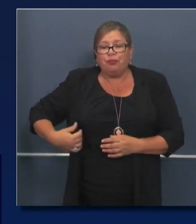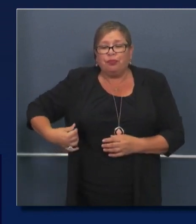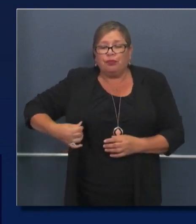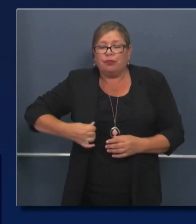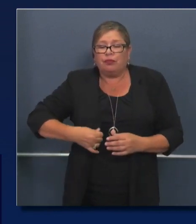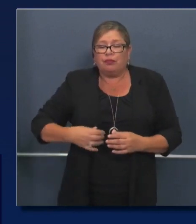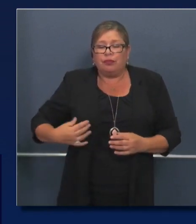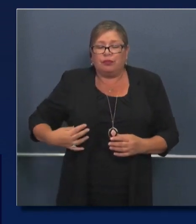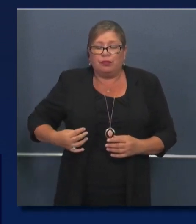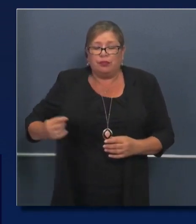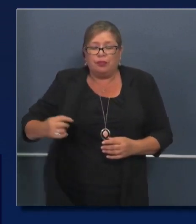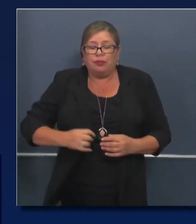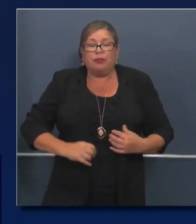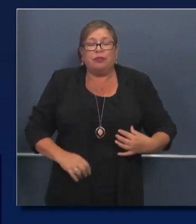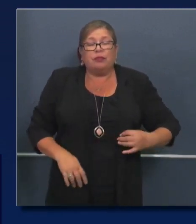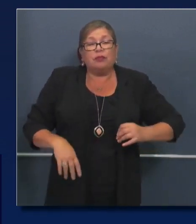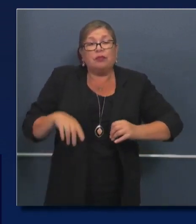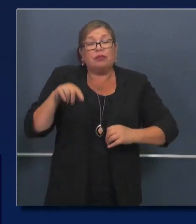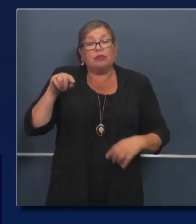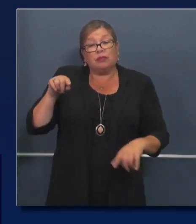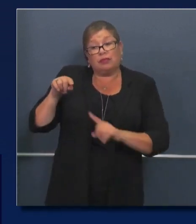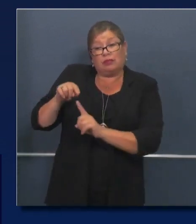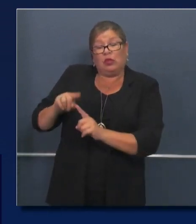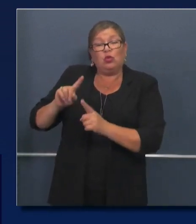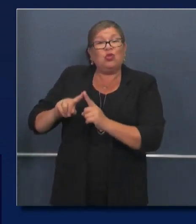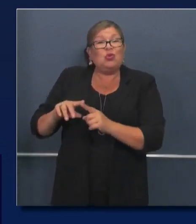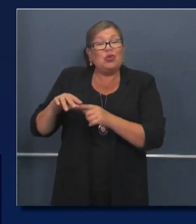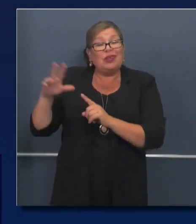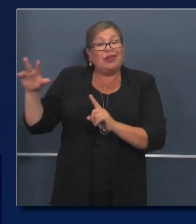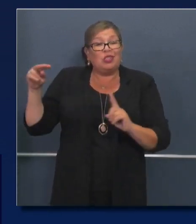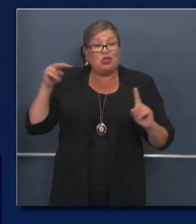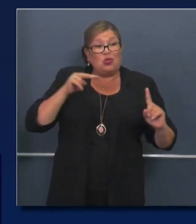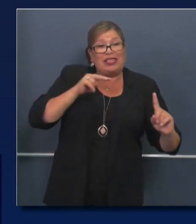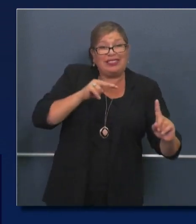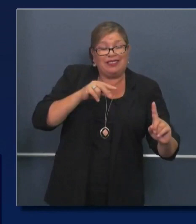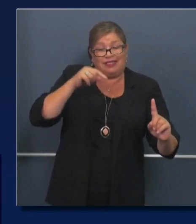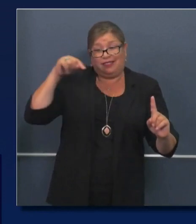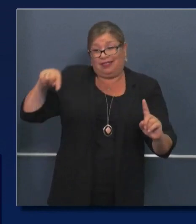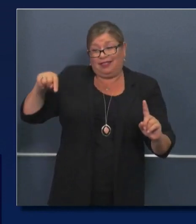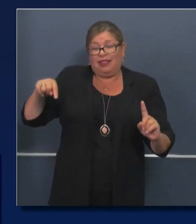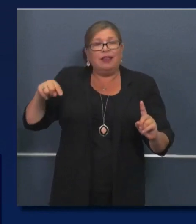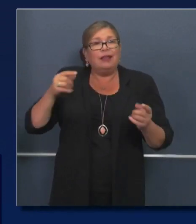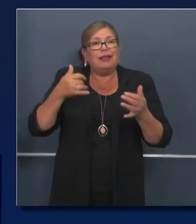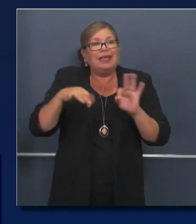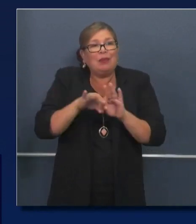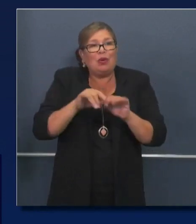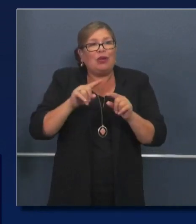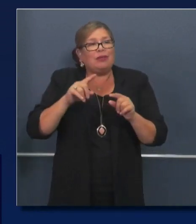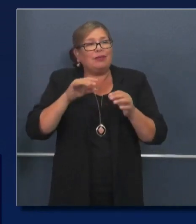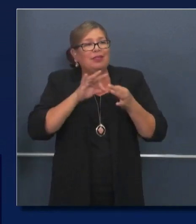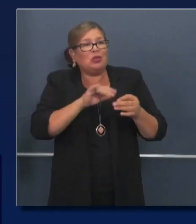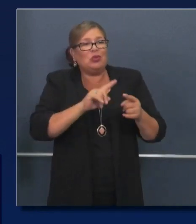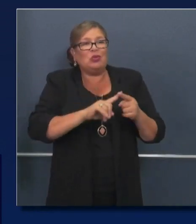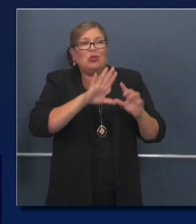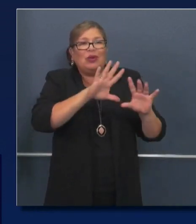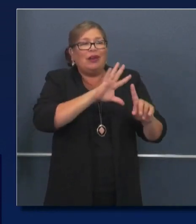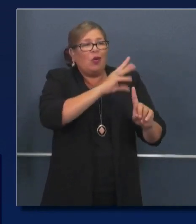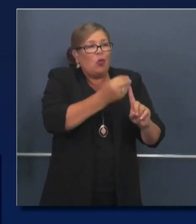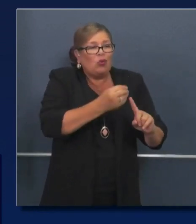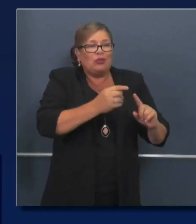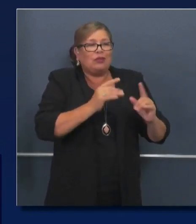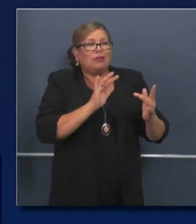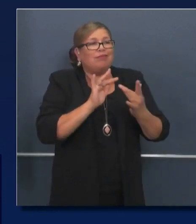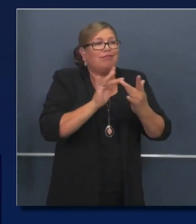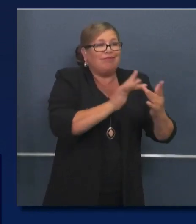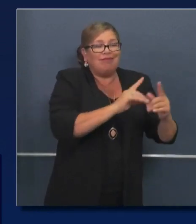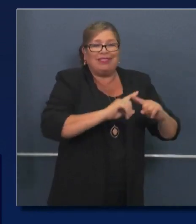just want to highlight this, the cultural competency in terms of our outreach to our diverse communities on tracing. Because it goes without saying, right